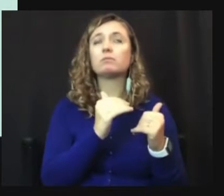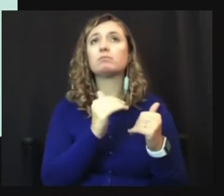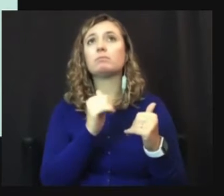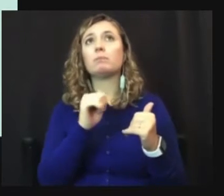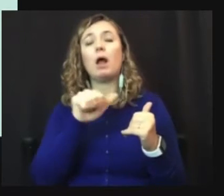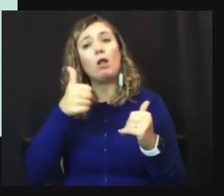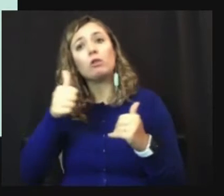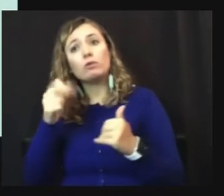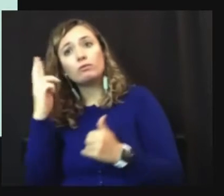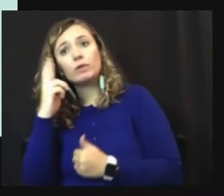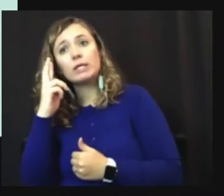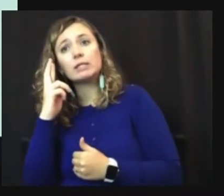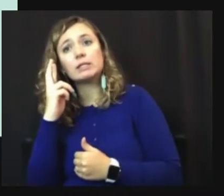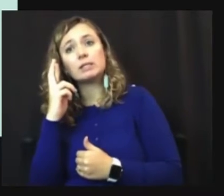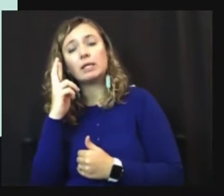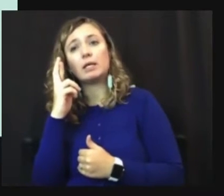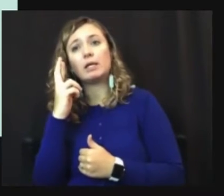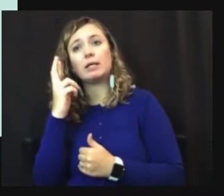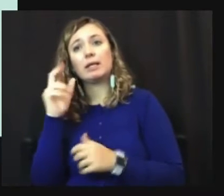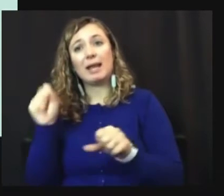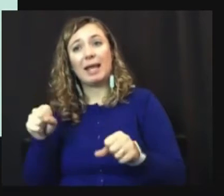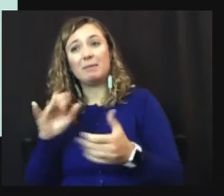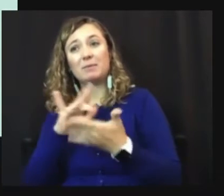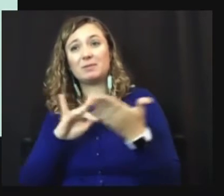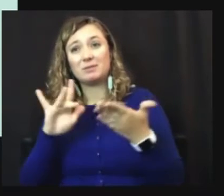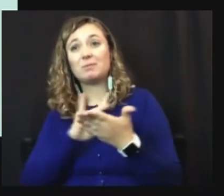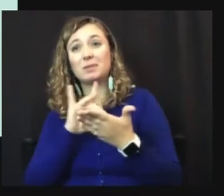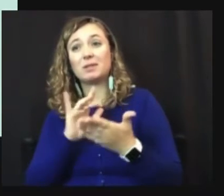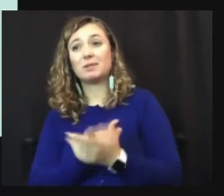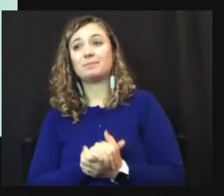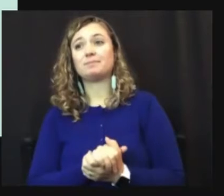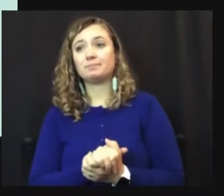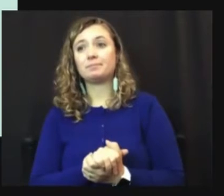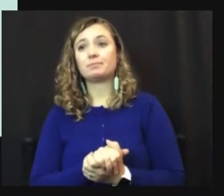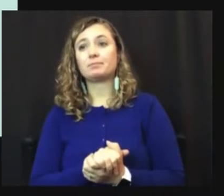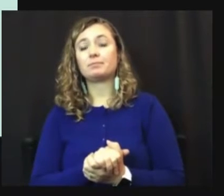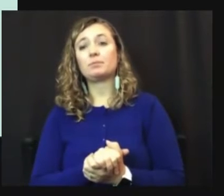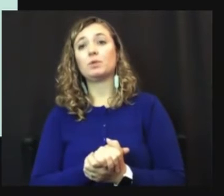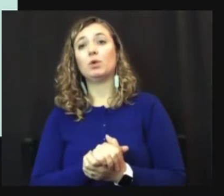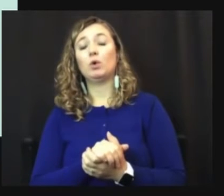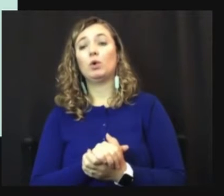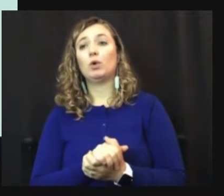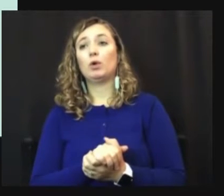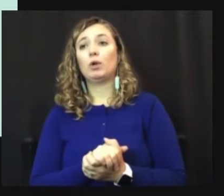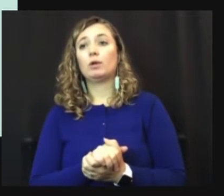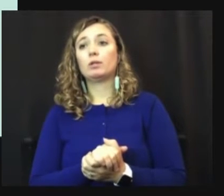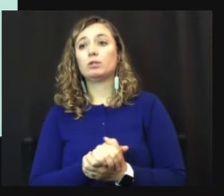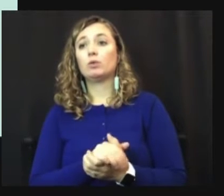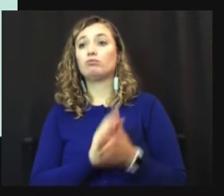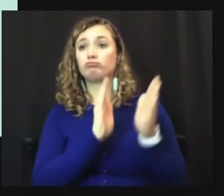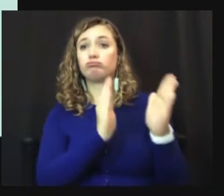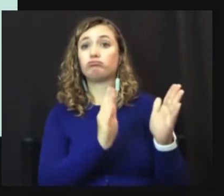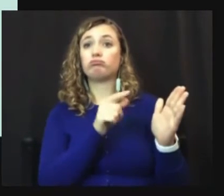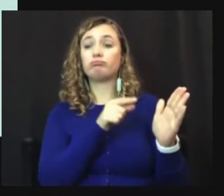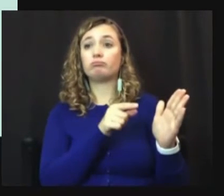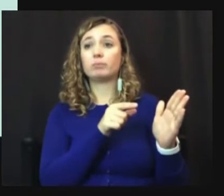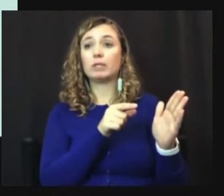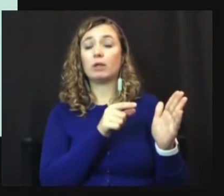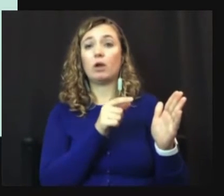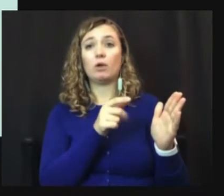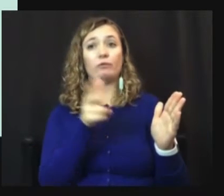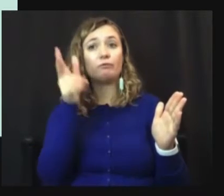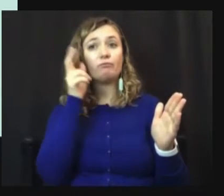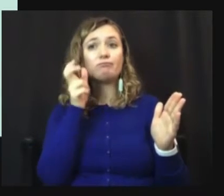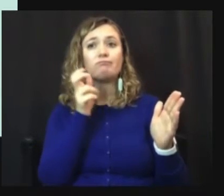for ableism in this way to manifest. One of the things I commonly hear that's said, I